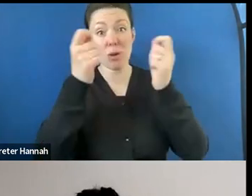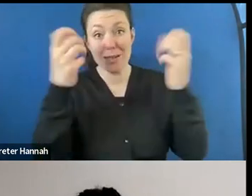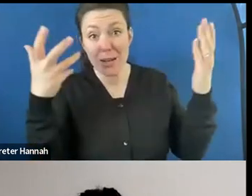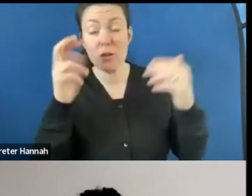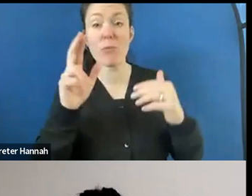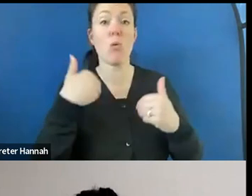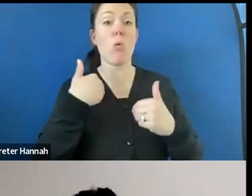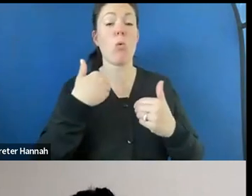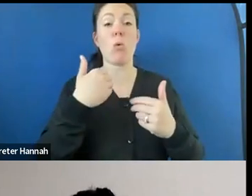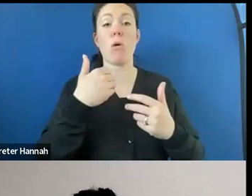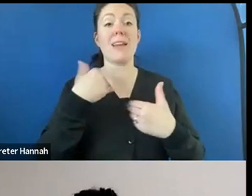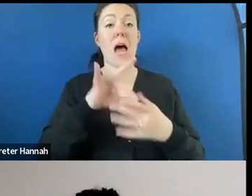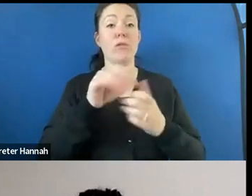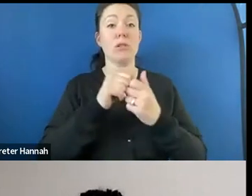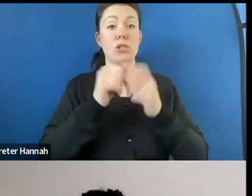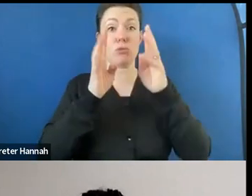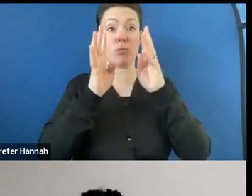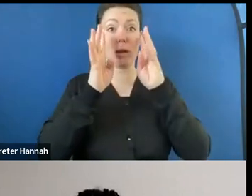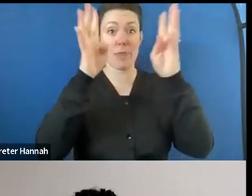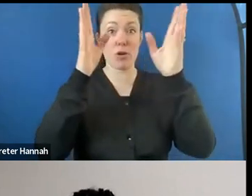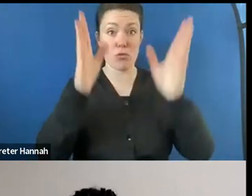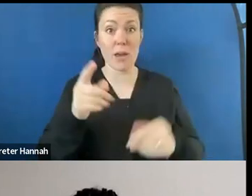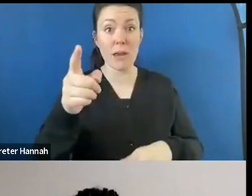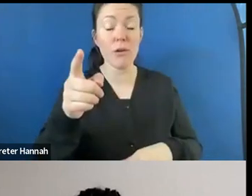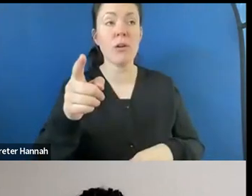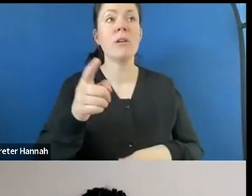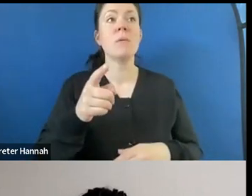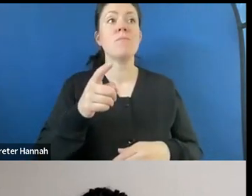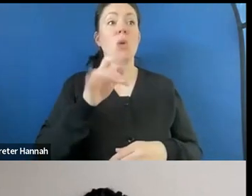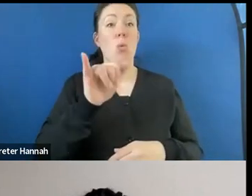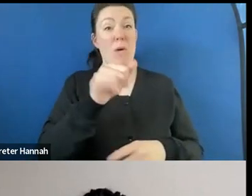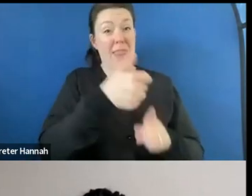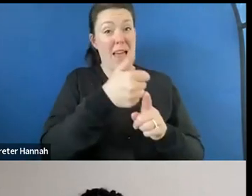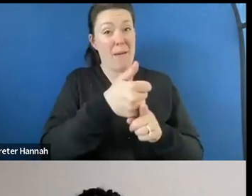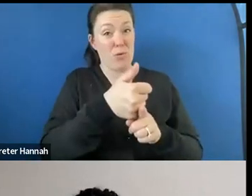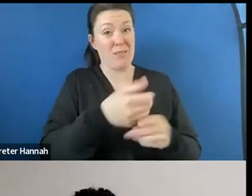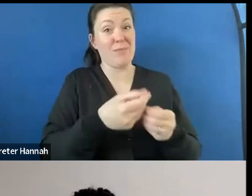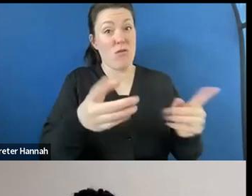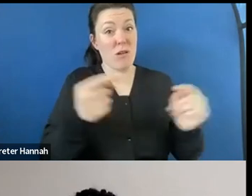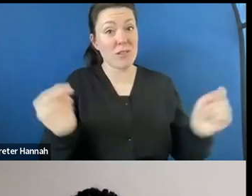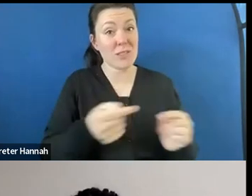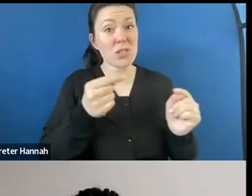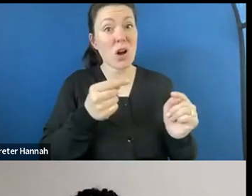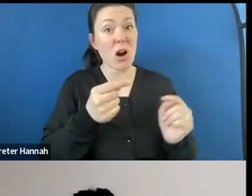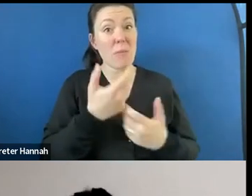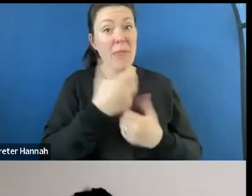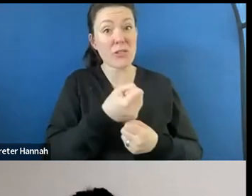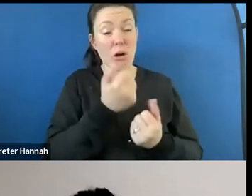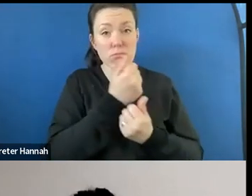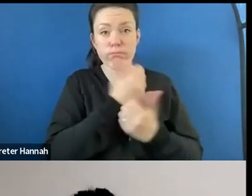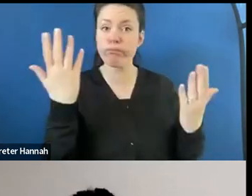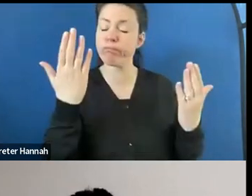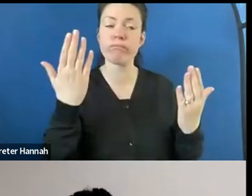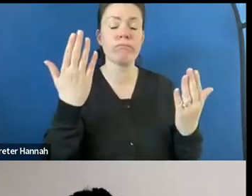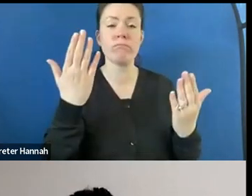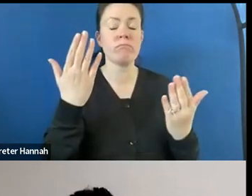relationship with creator or whatever it may be, to treat us the traditional ways, when that is who causes us harm, that can create such a